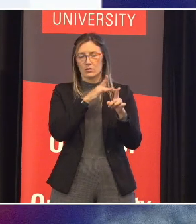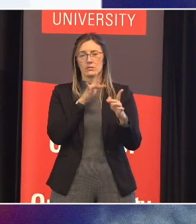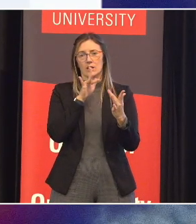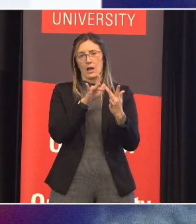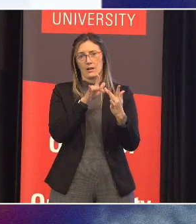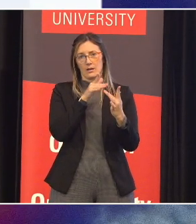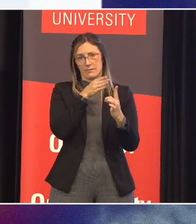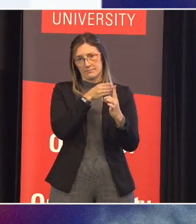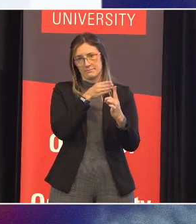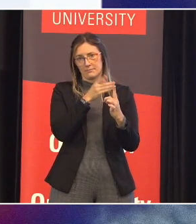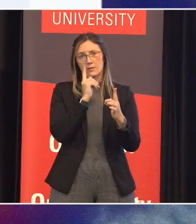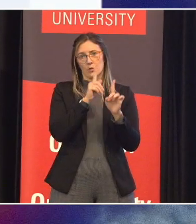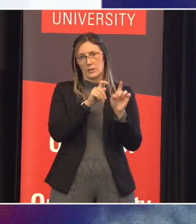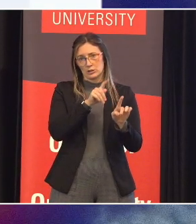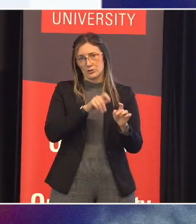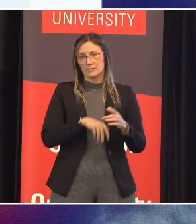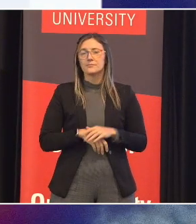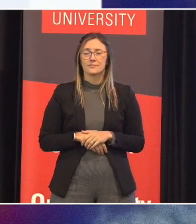All right.